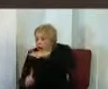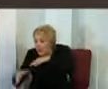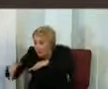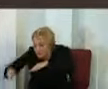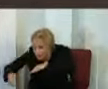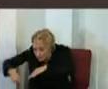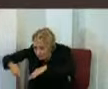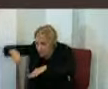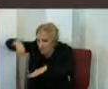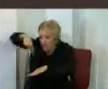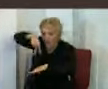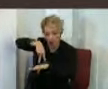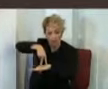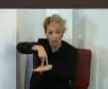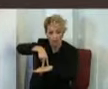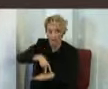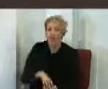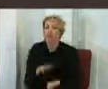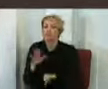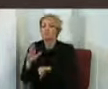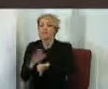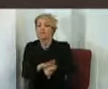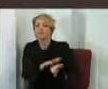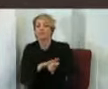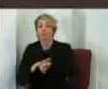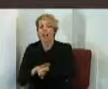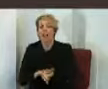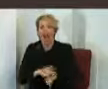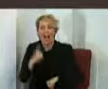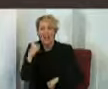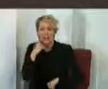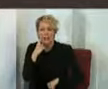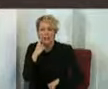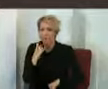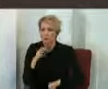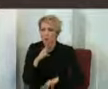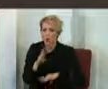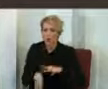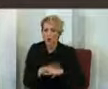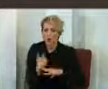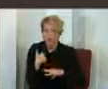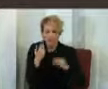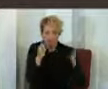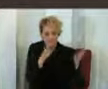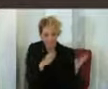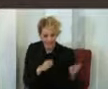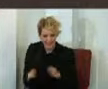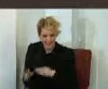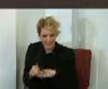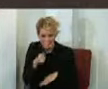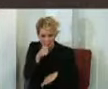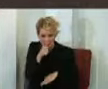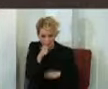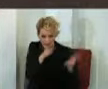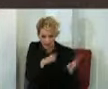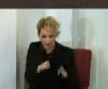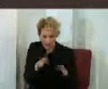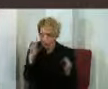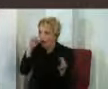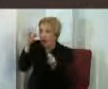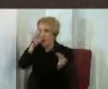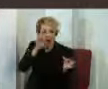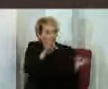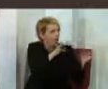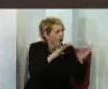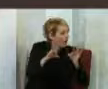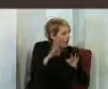think it's a conspiracy. It's a conspiracy of keeping us busy so that there is no time for us to look upstream and